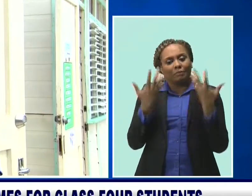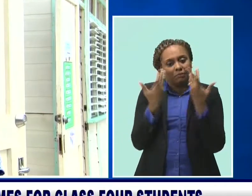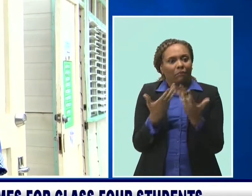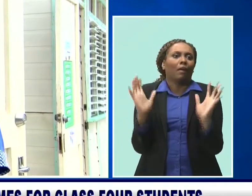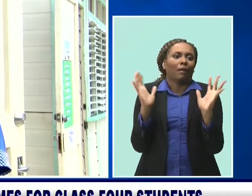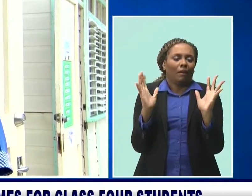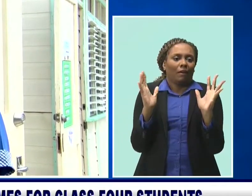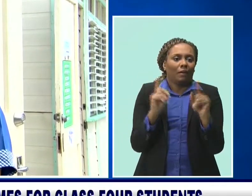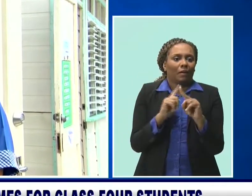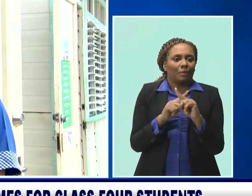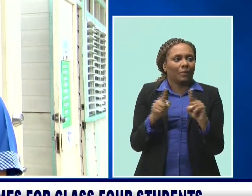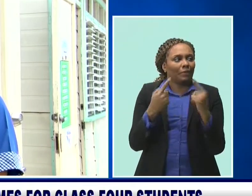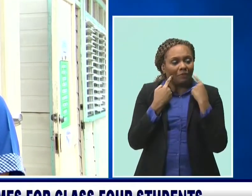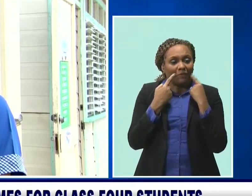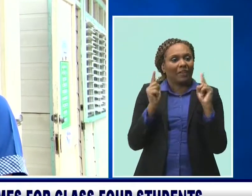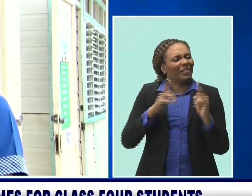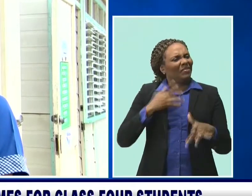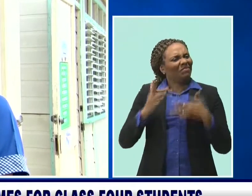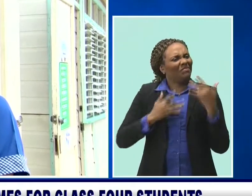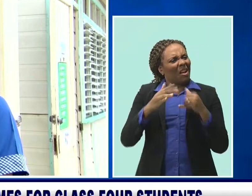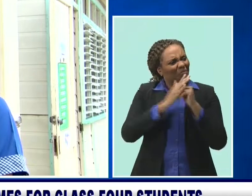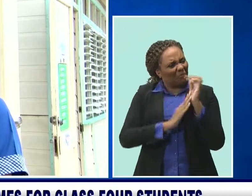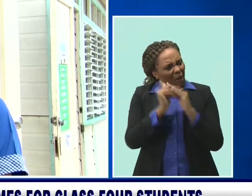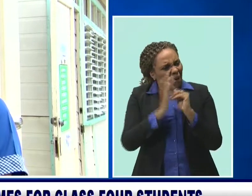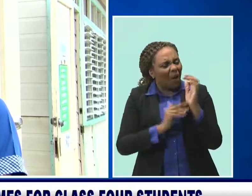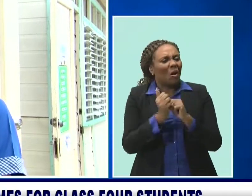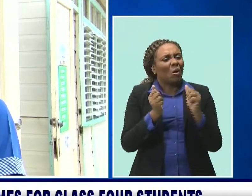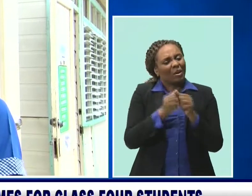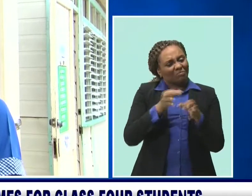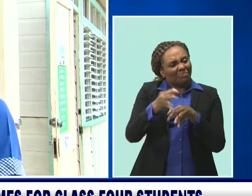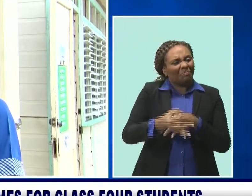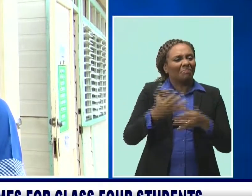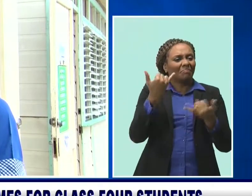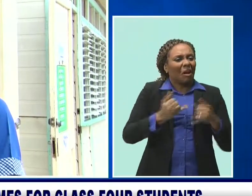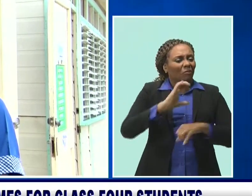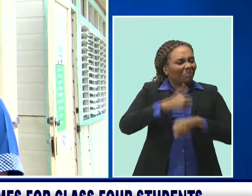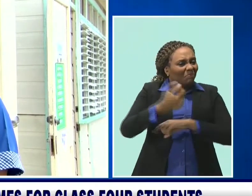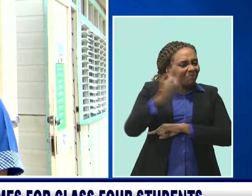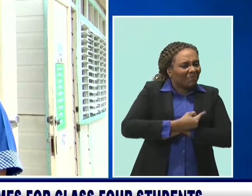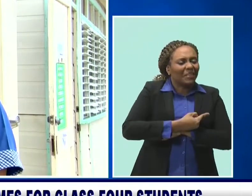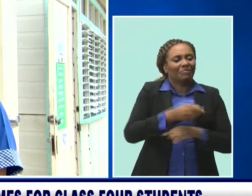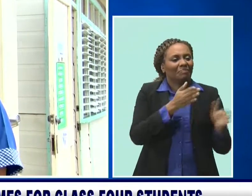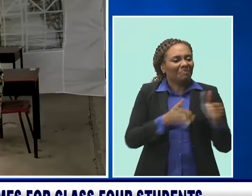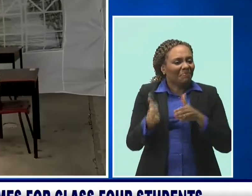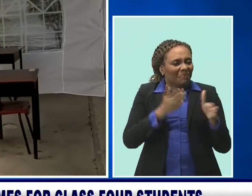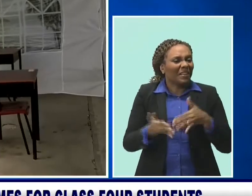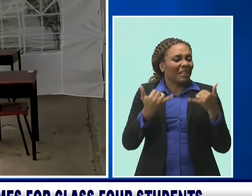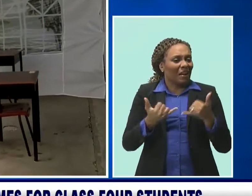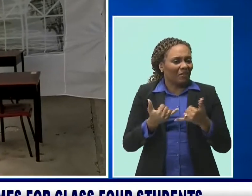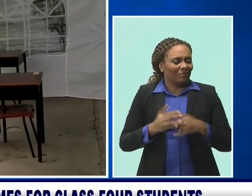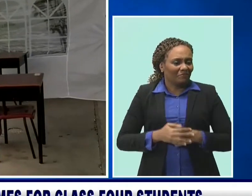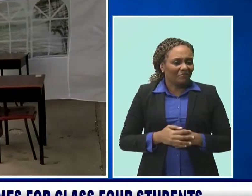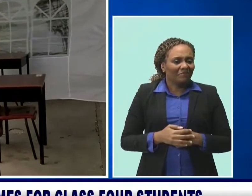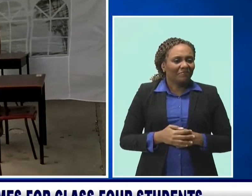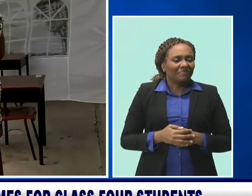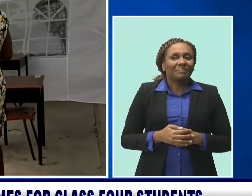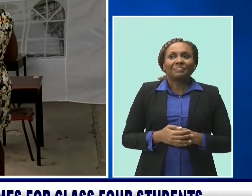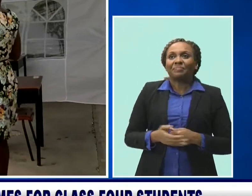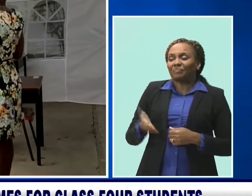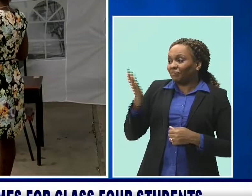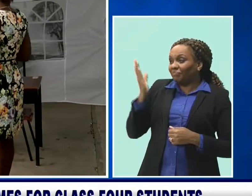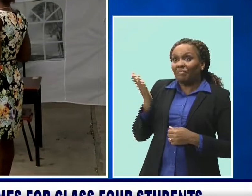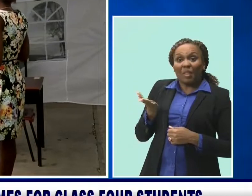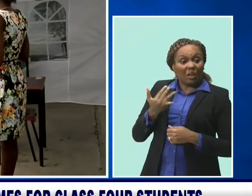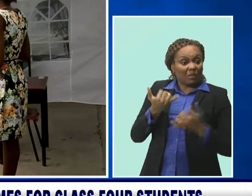over, but now I feel more comfortable with the later date because it gives us more time to prepare. Due to the